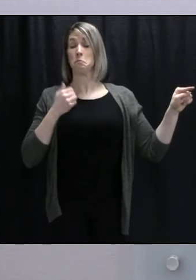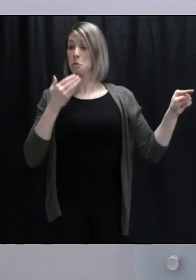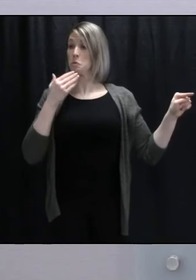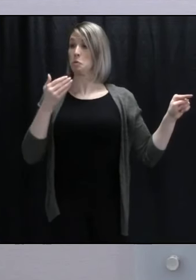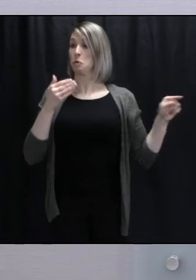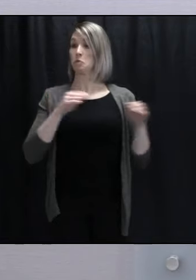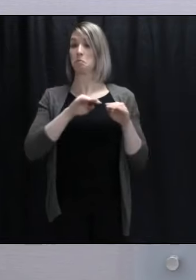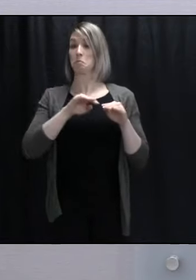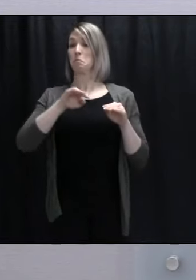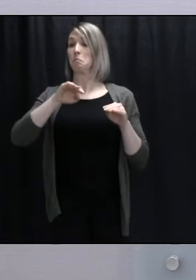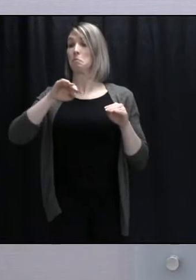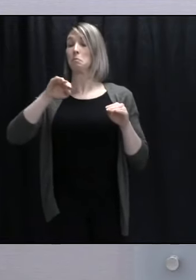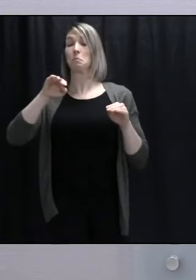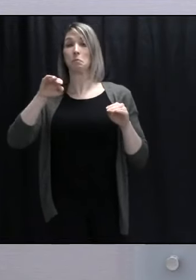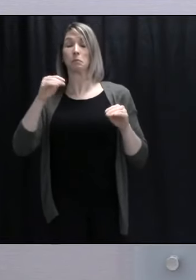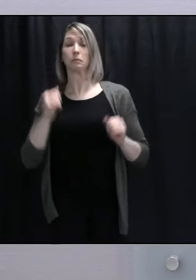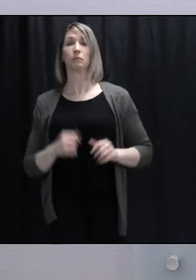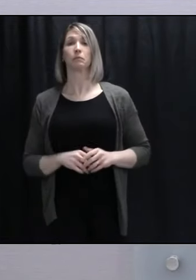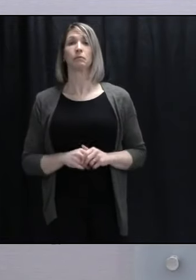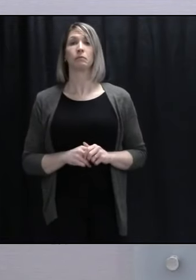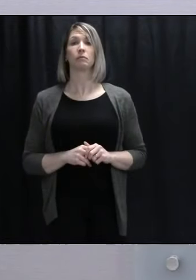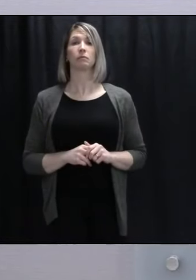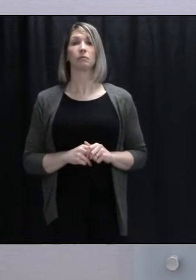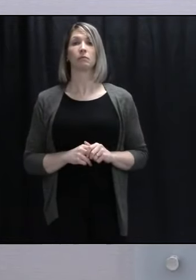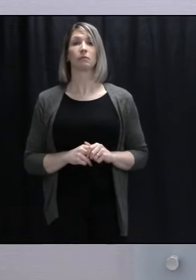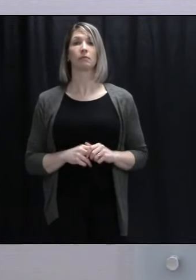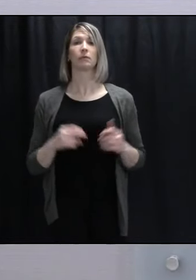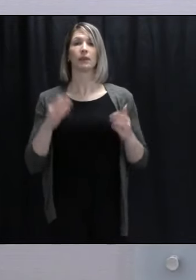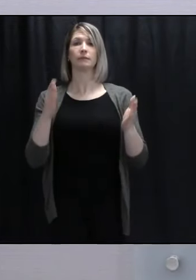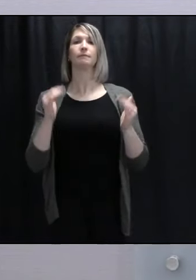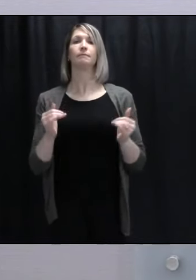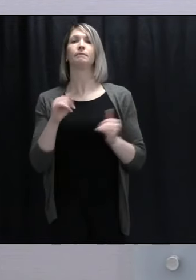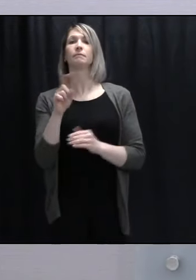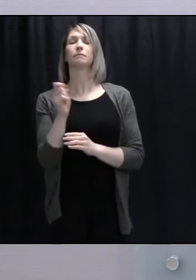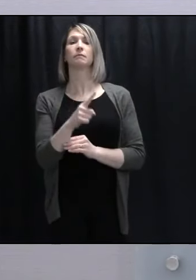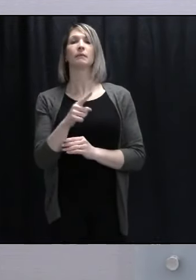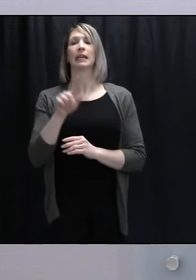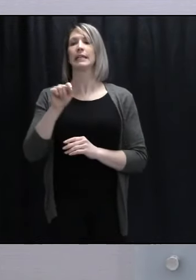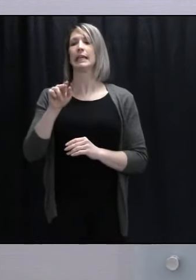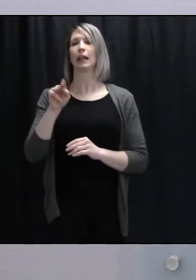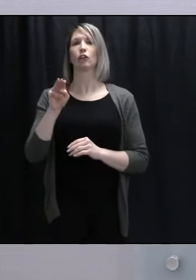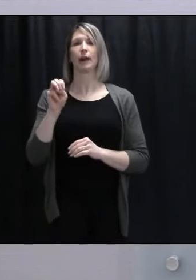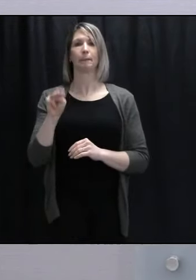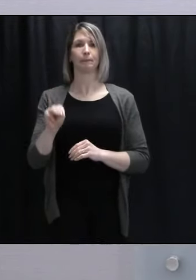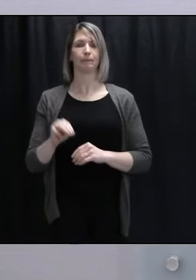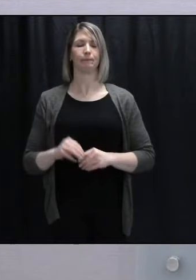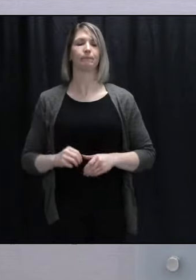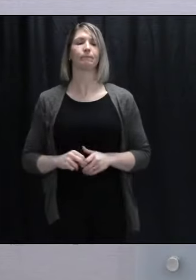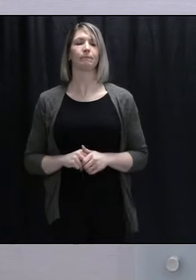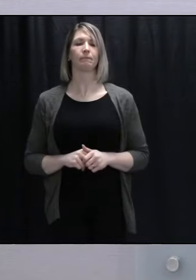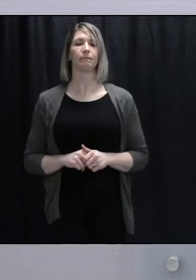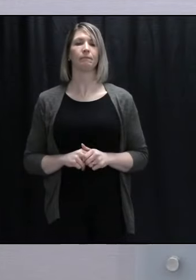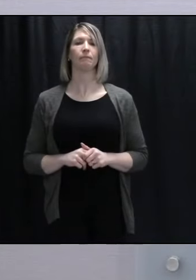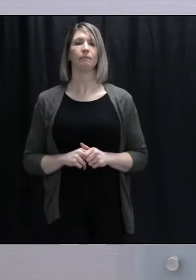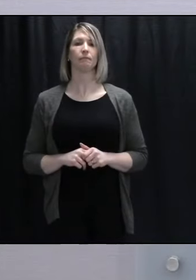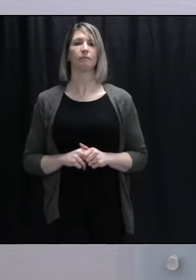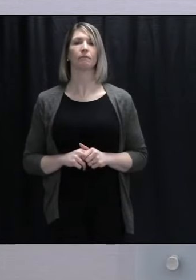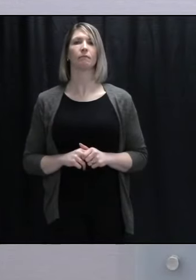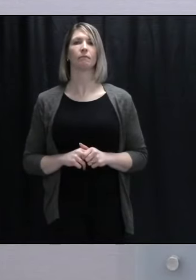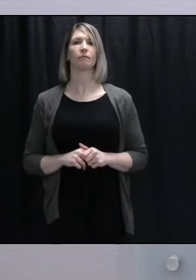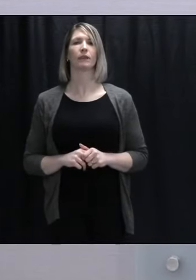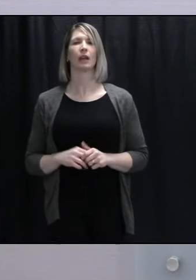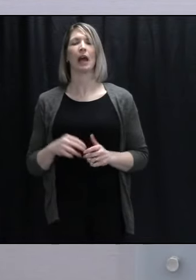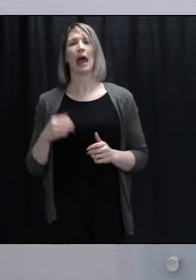The next question is from Peter Jackson from The Telegram. Please go ahead. Hi, I'd like to follow up on a couple of